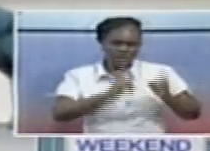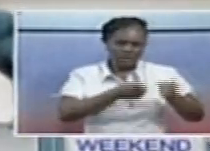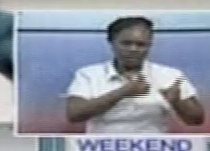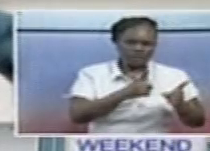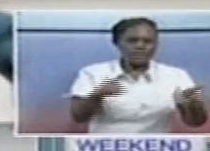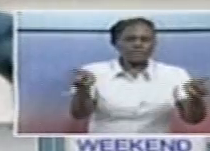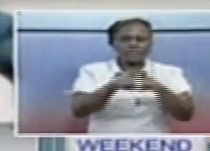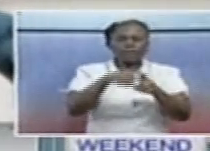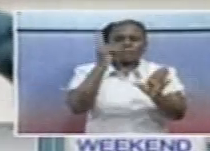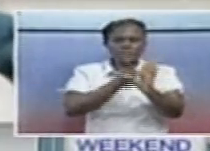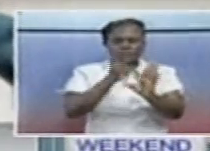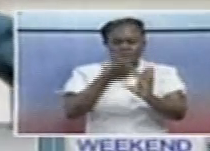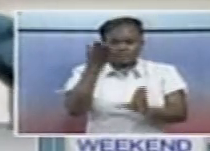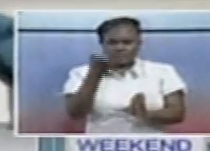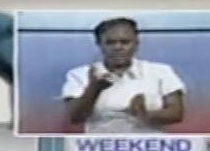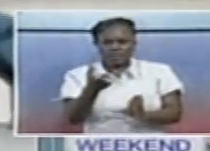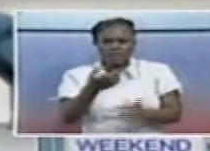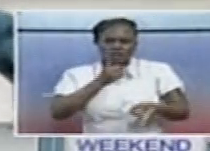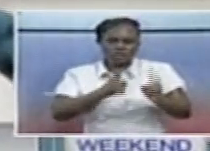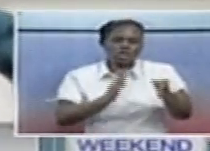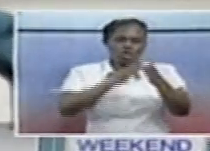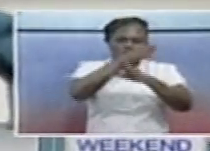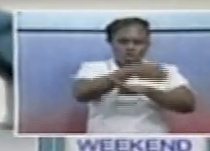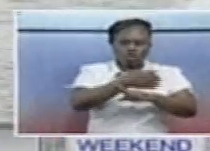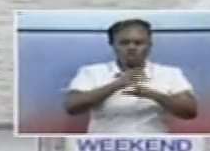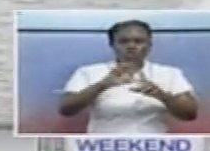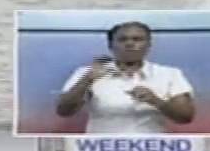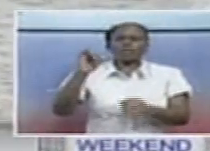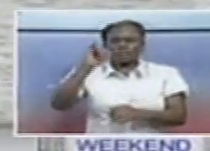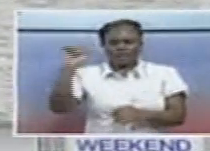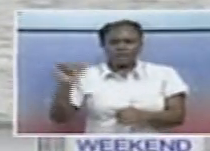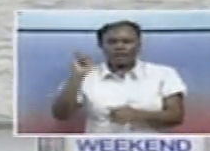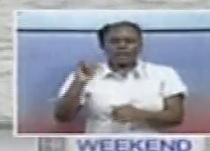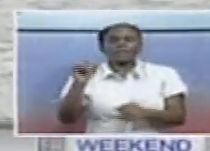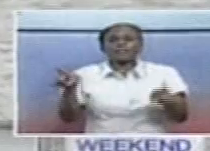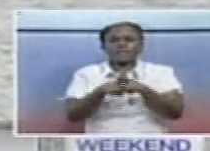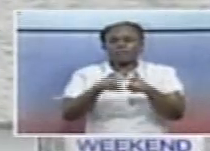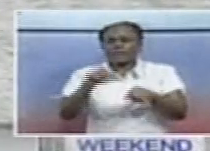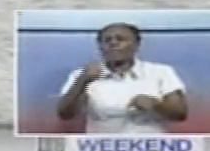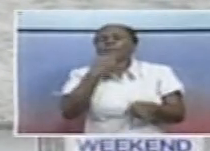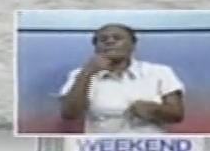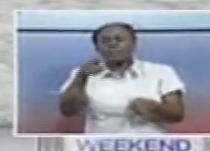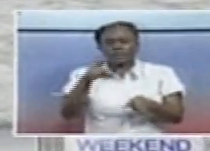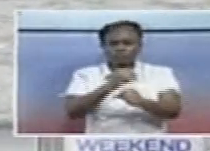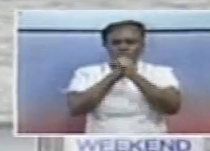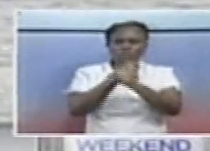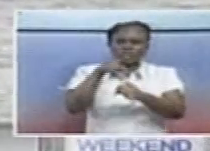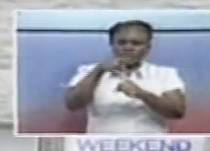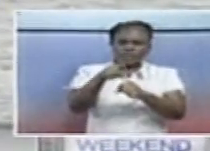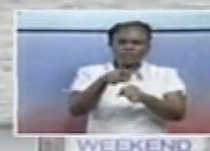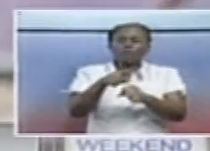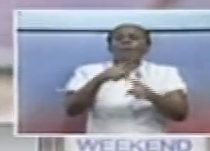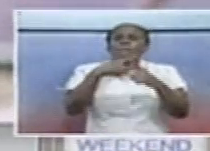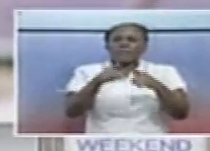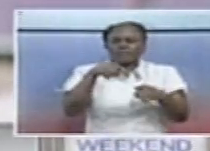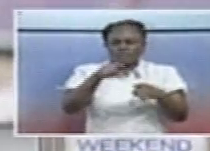my course record here, to run a course record in London. Defending champions Segaya Kebede and Moses Kiprotich of Uganda, however,